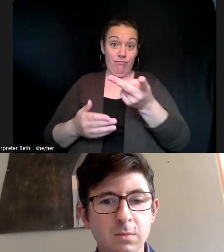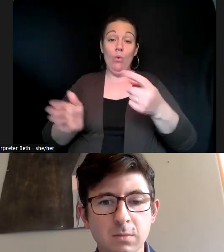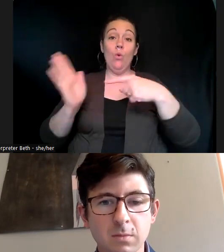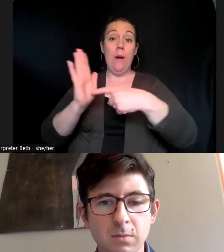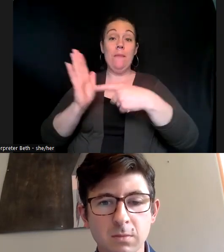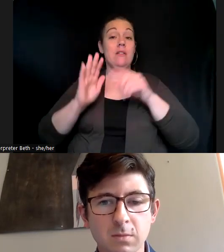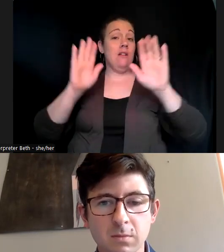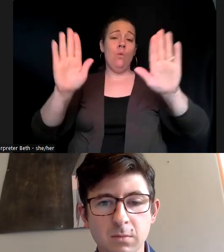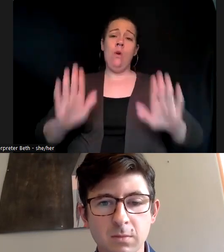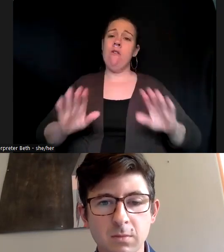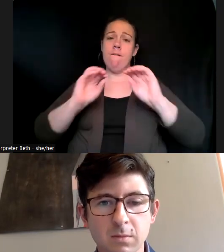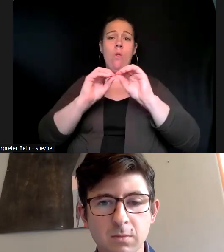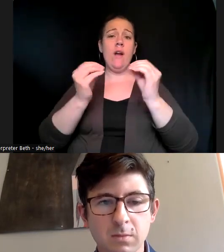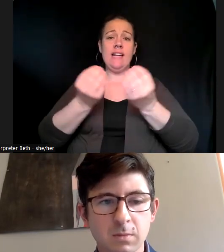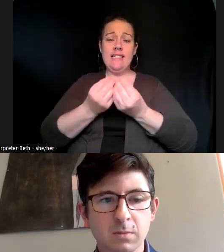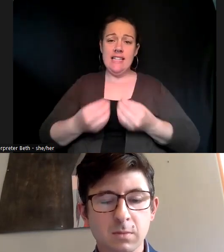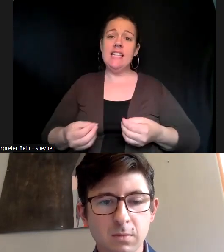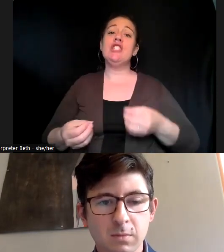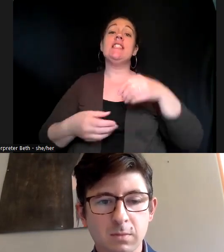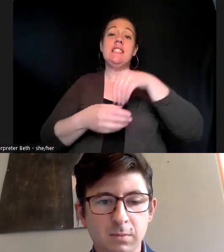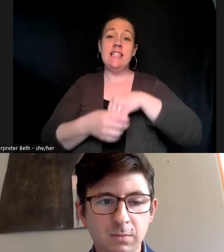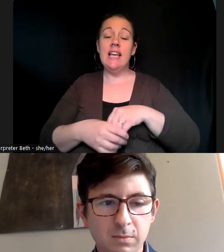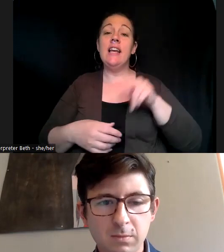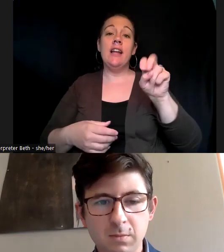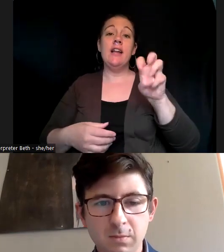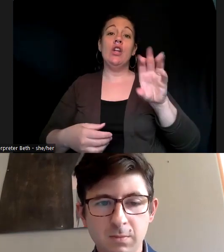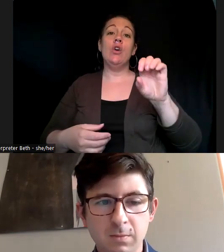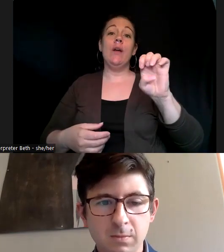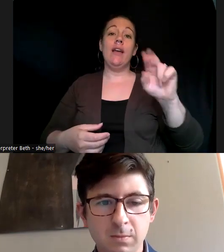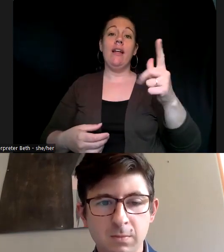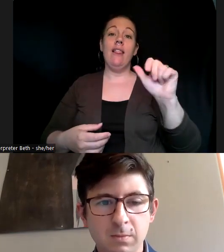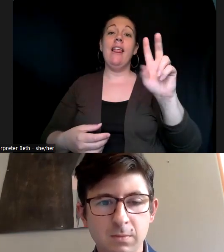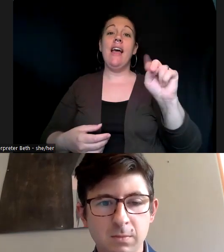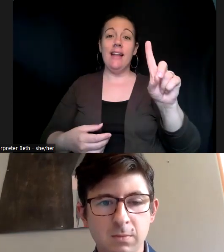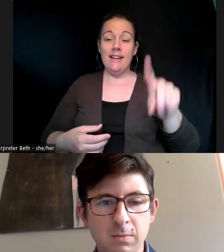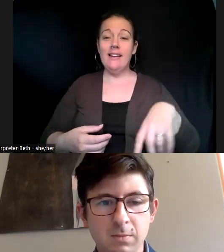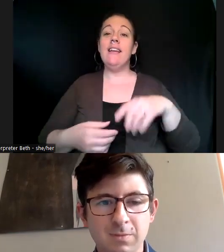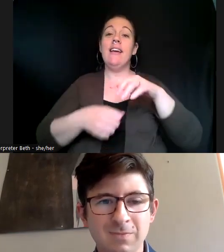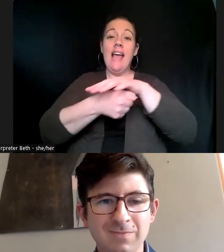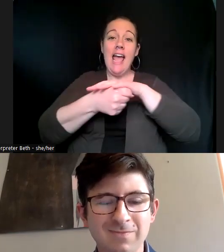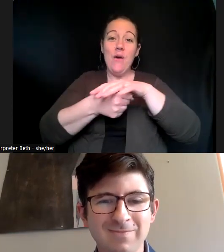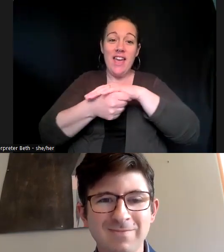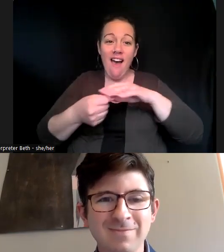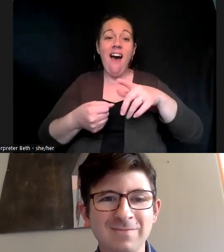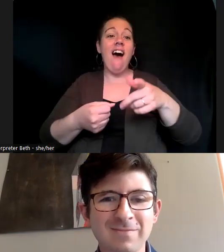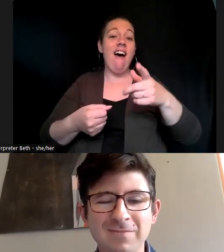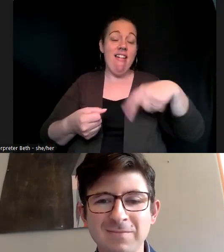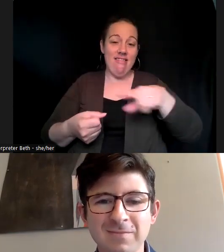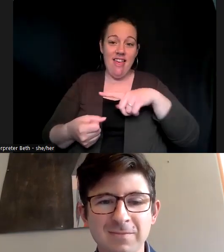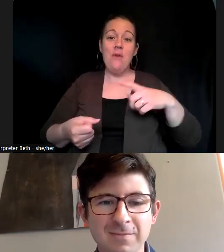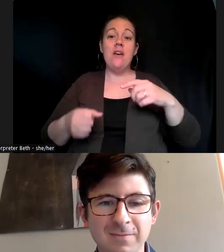wonderful communities in the New England area that Nellie Mae has been very fortunate to partner with.